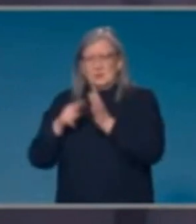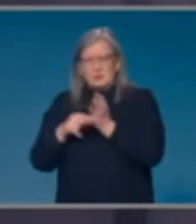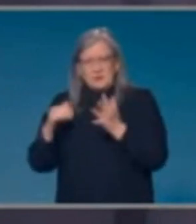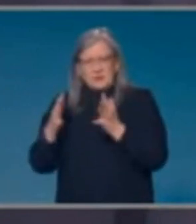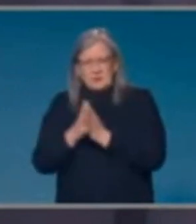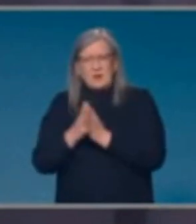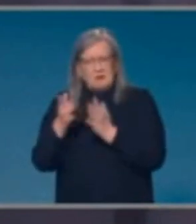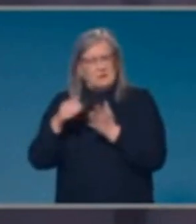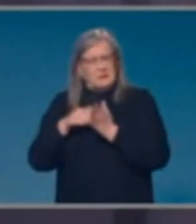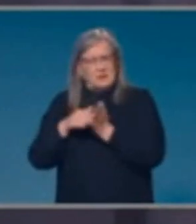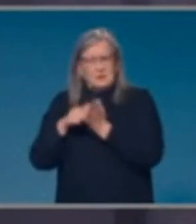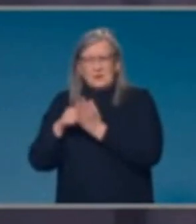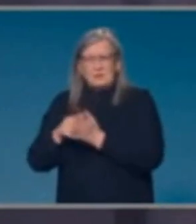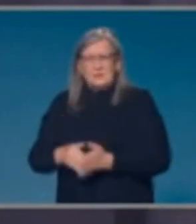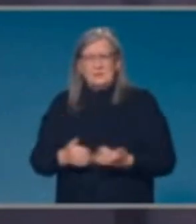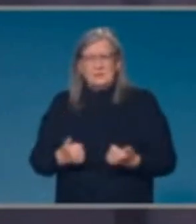Today, we add the